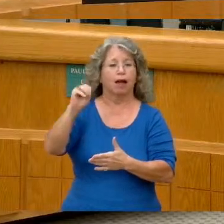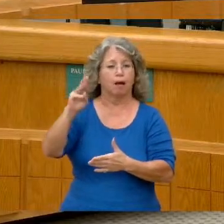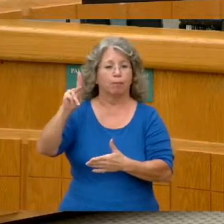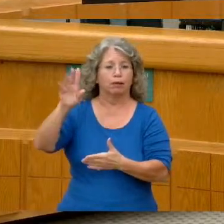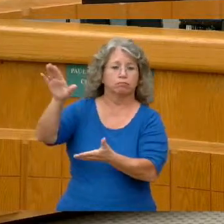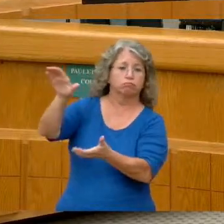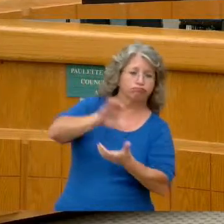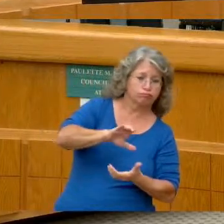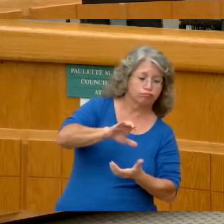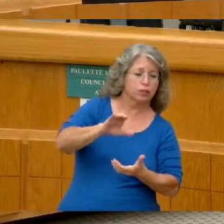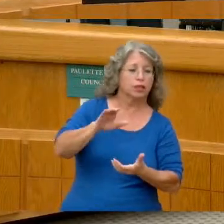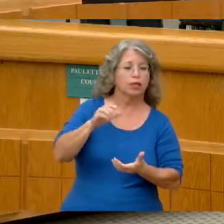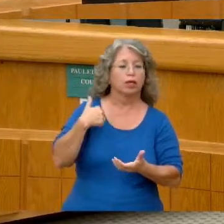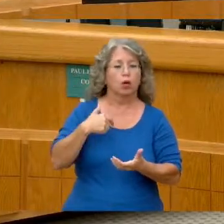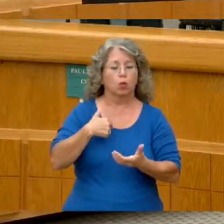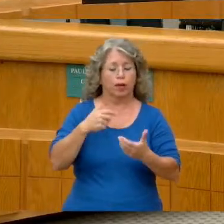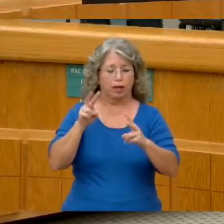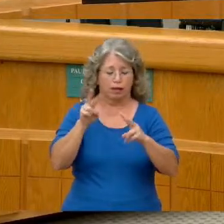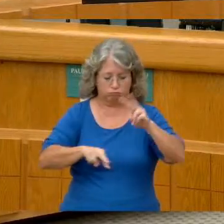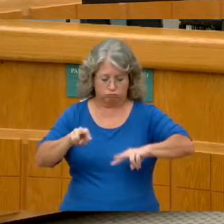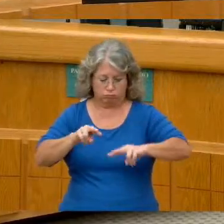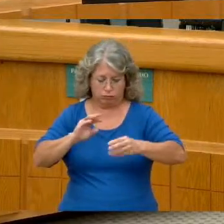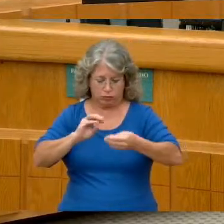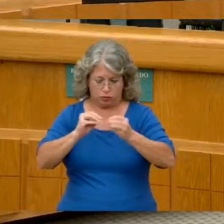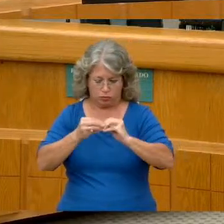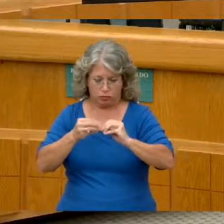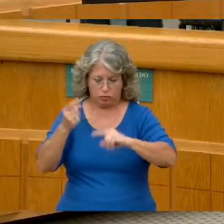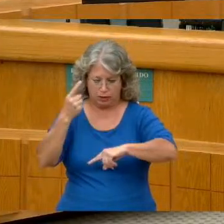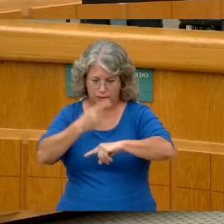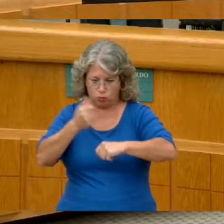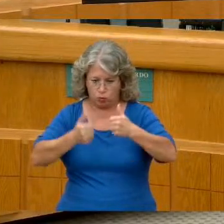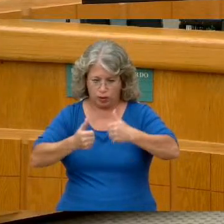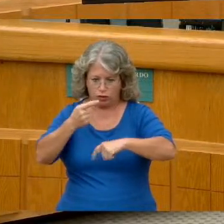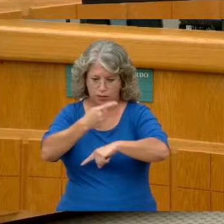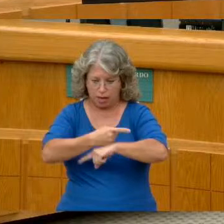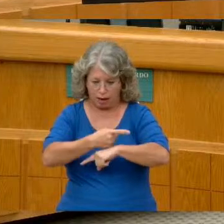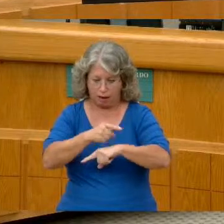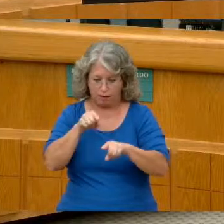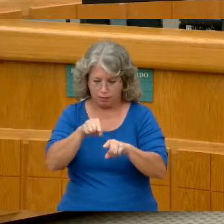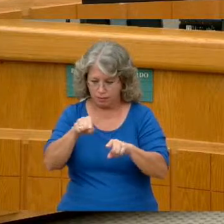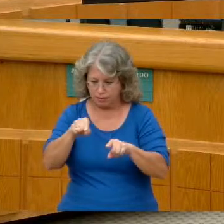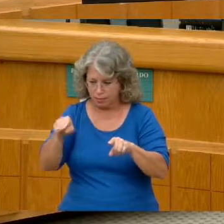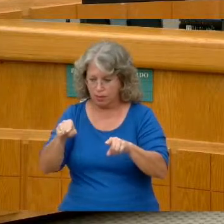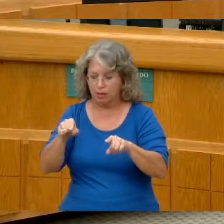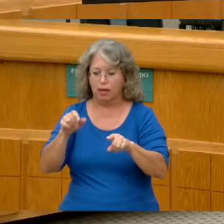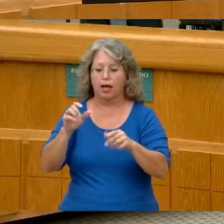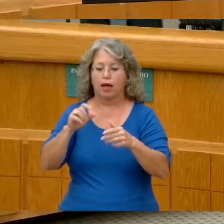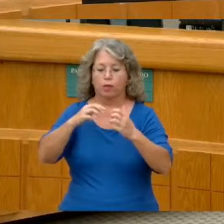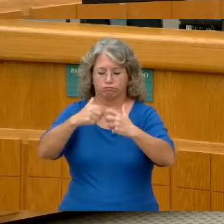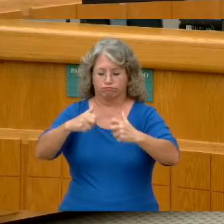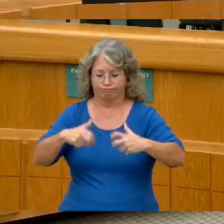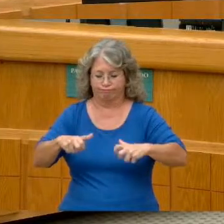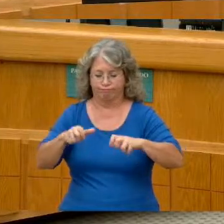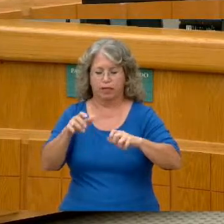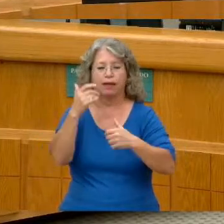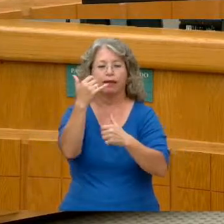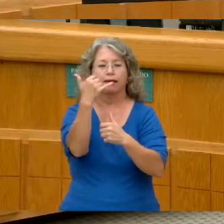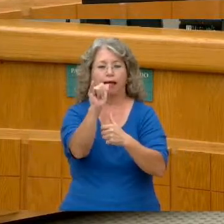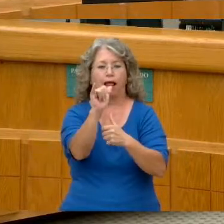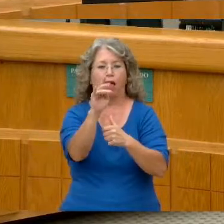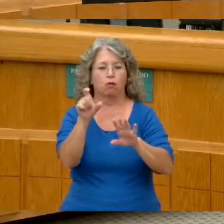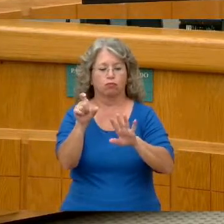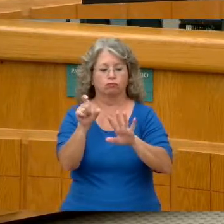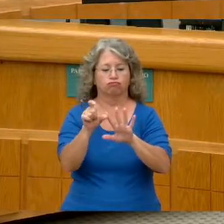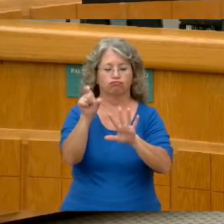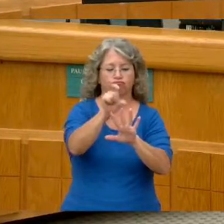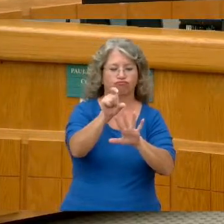dispersed in the correct days that the lab was actually taken for these individuals. So you see the yellow bars next to the 98, you see